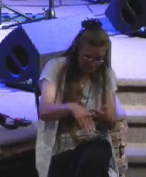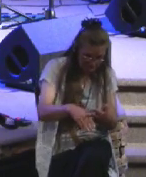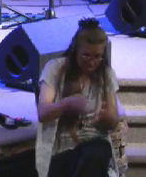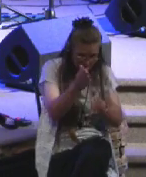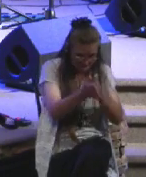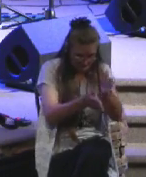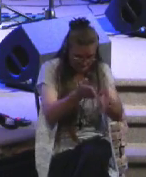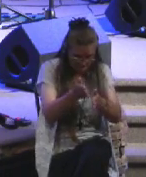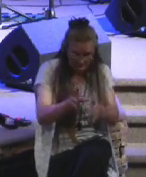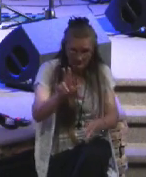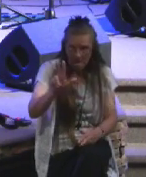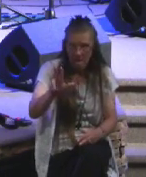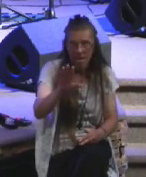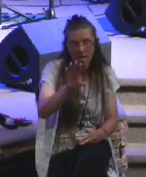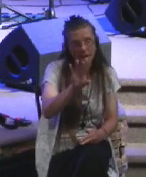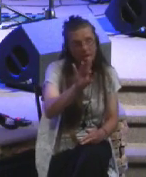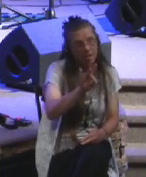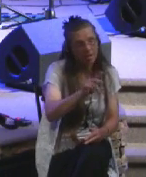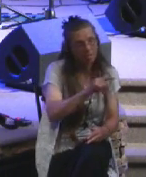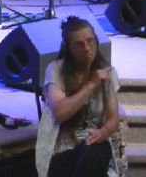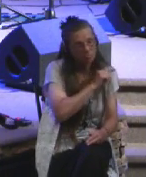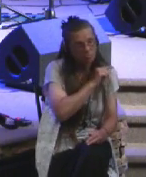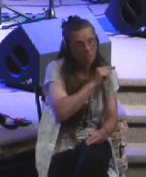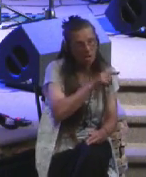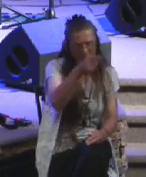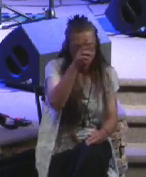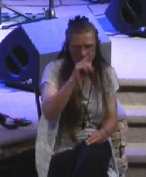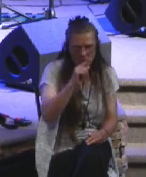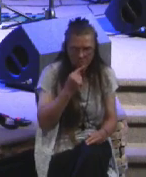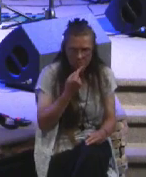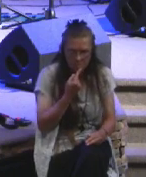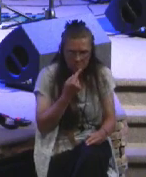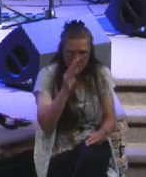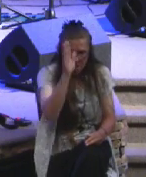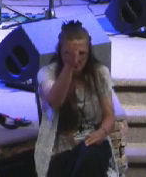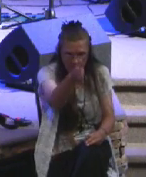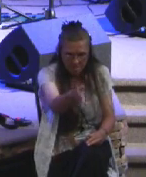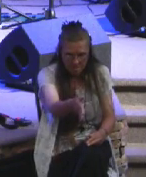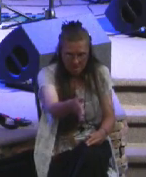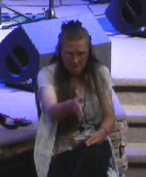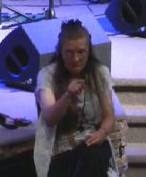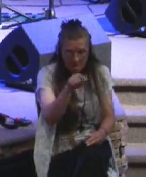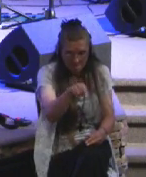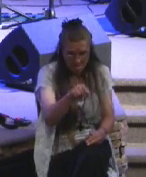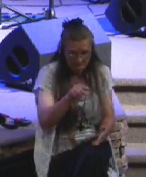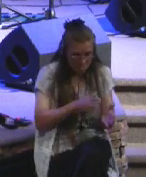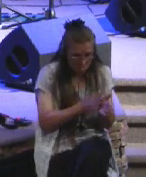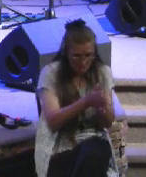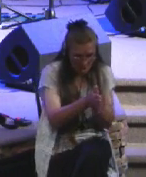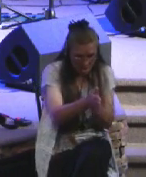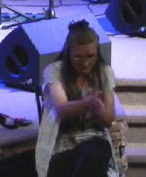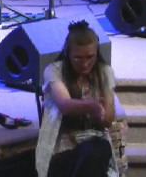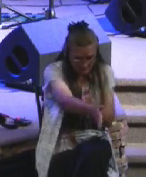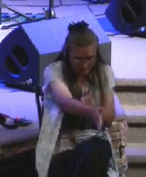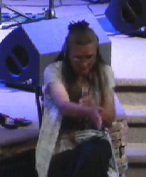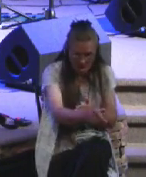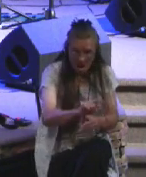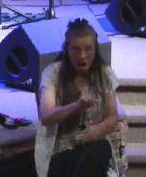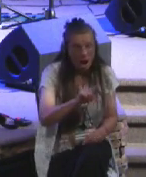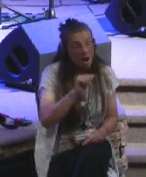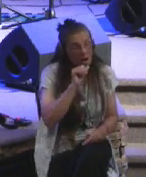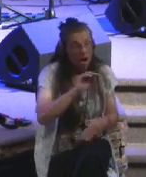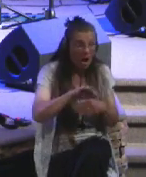of Genesis 38. God was foretelling in advance where this was going to lead. As a matter of fact, not